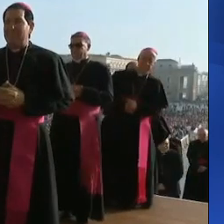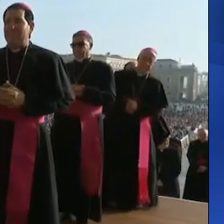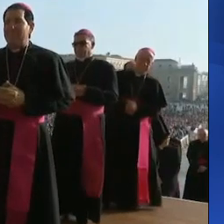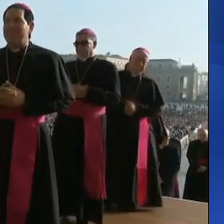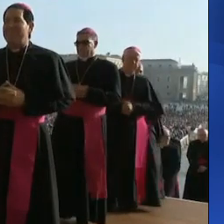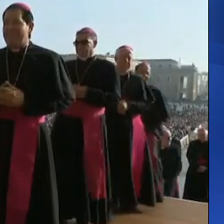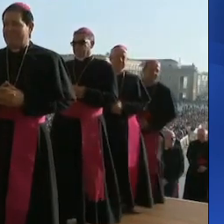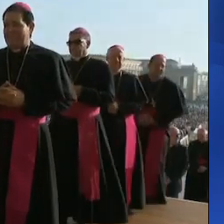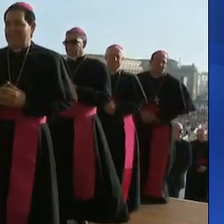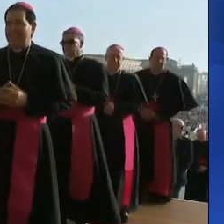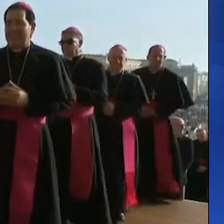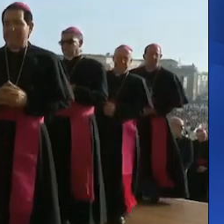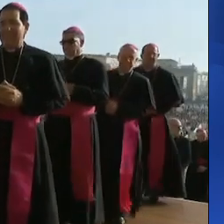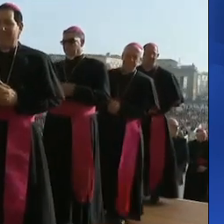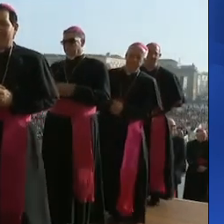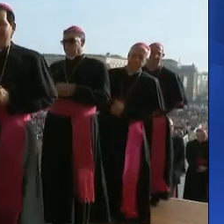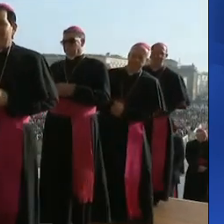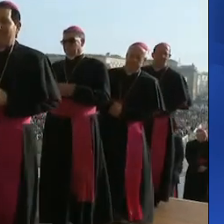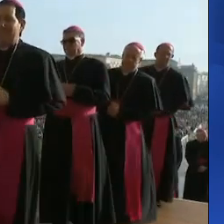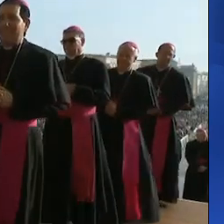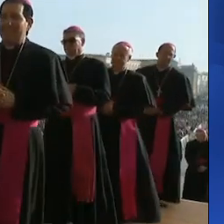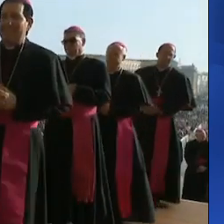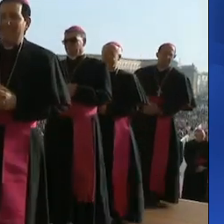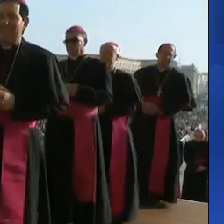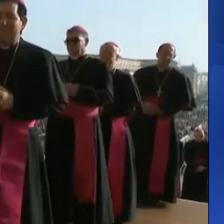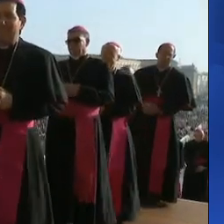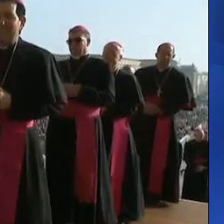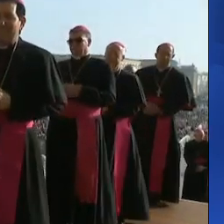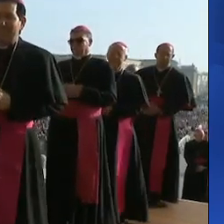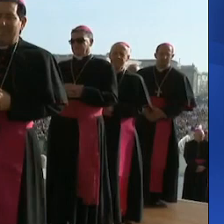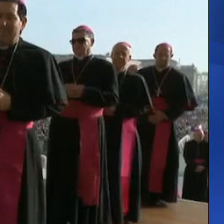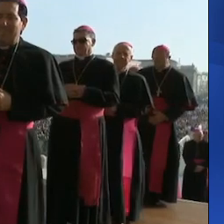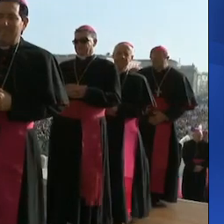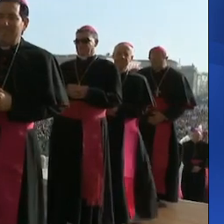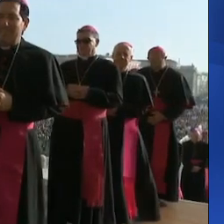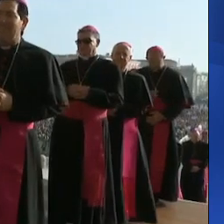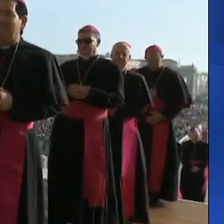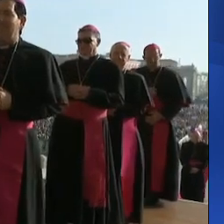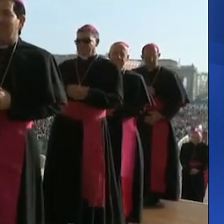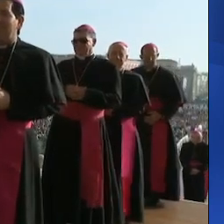it on our website, vaticannews.va. On behalf of Vatican Media,